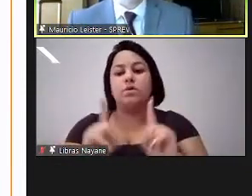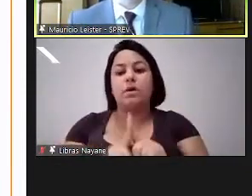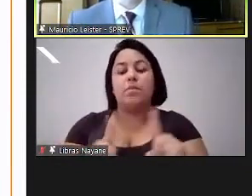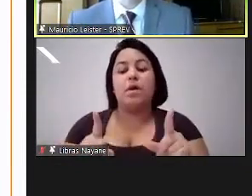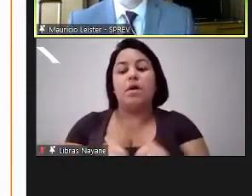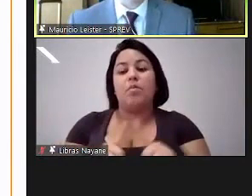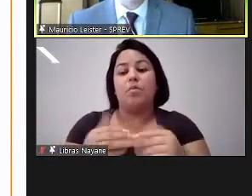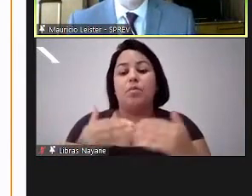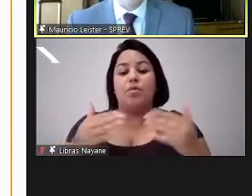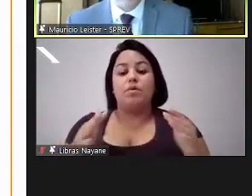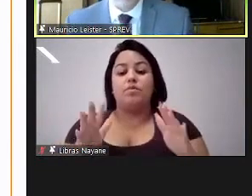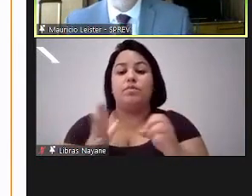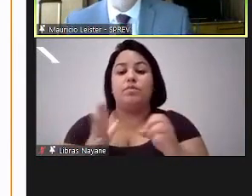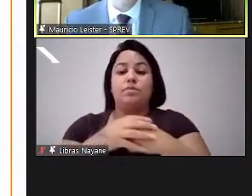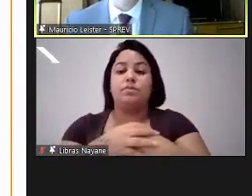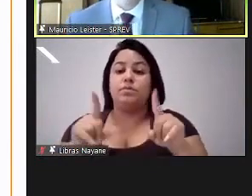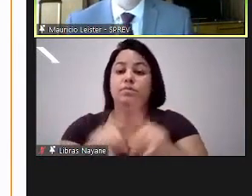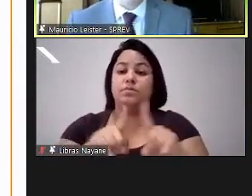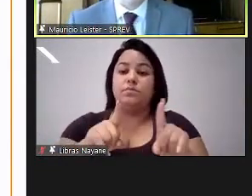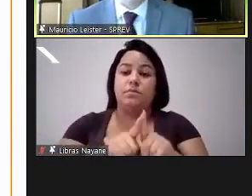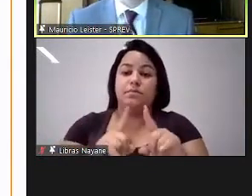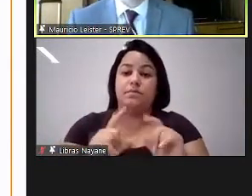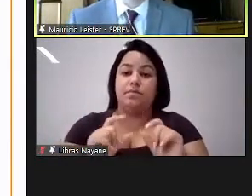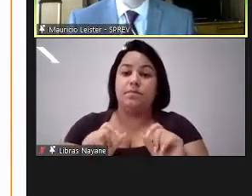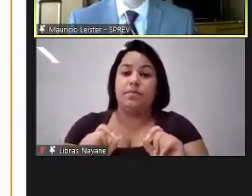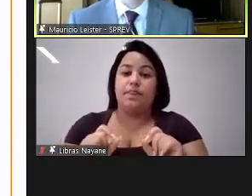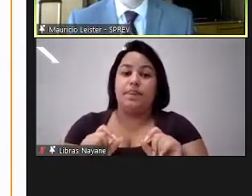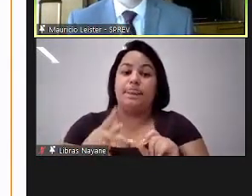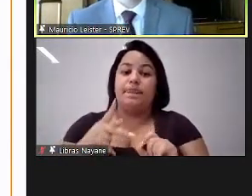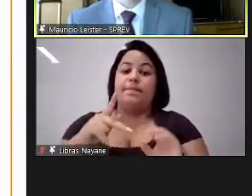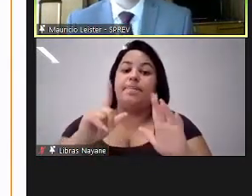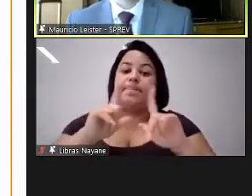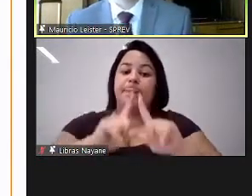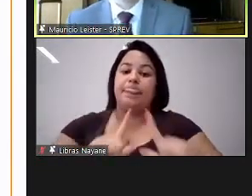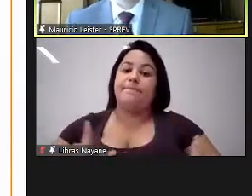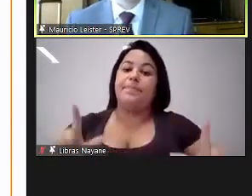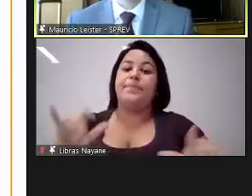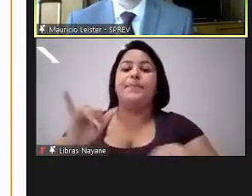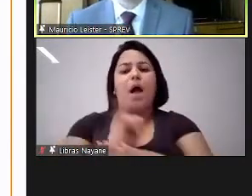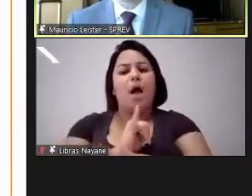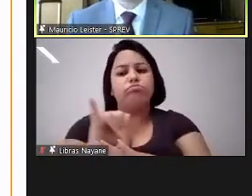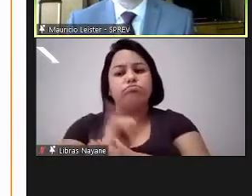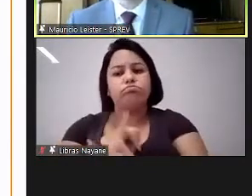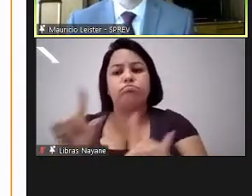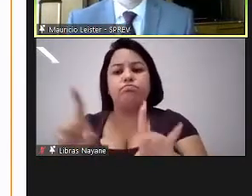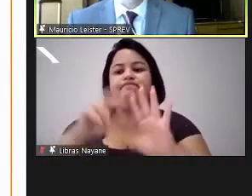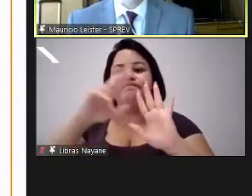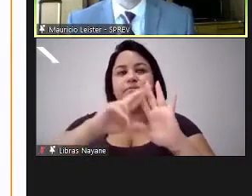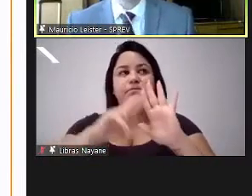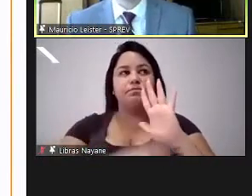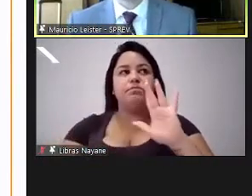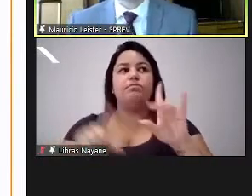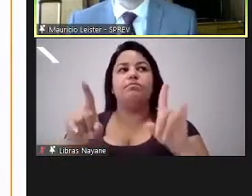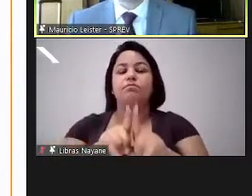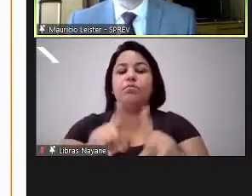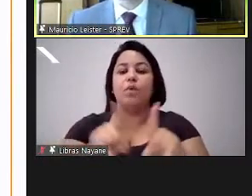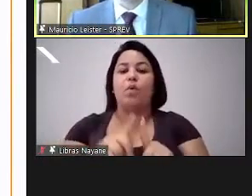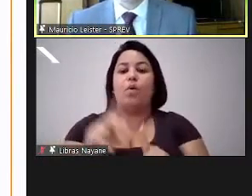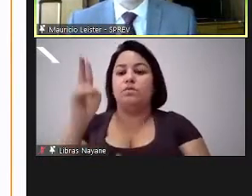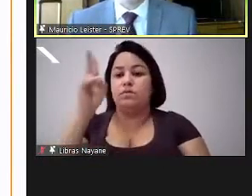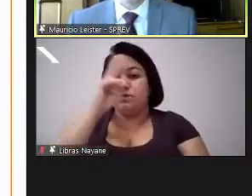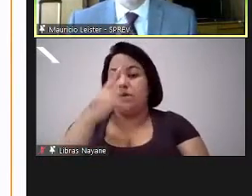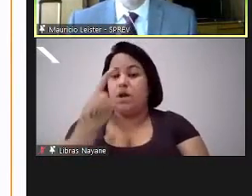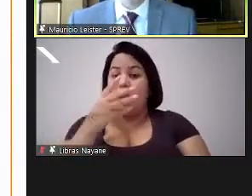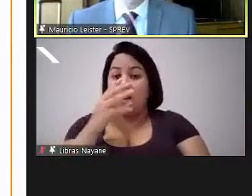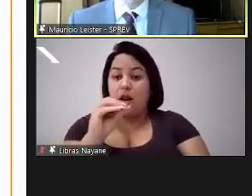different segments of the open and closed segment. So we also launched a statistic panel with a new version